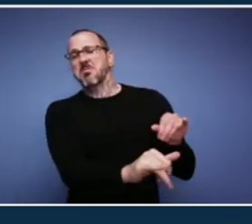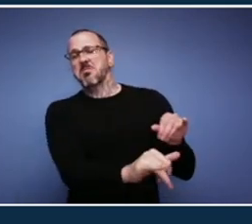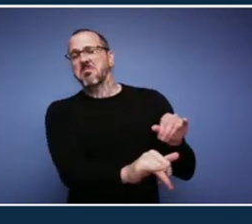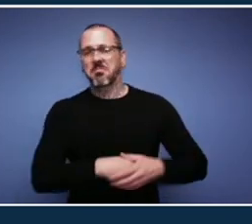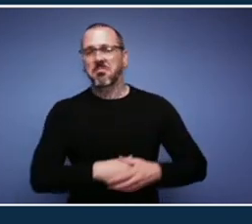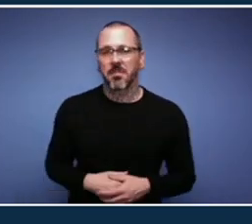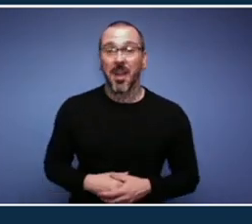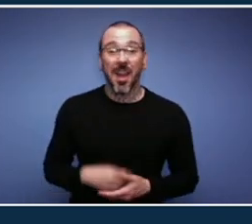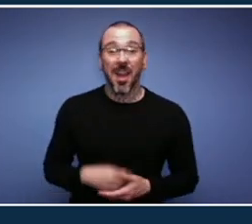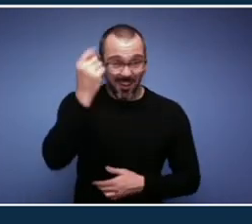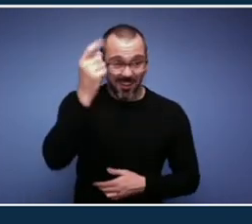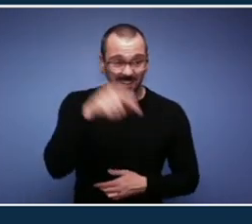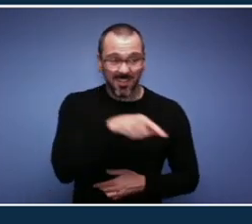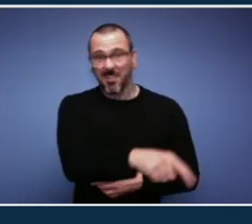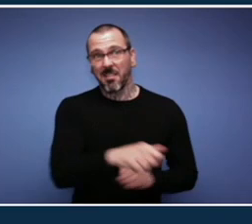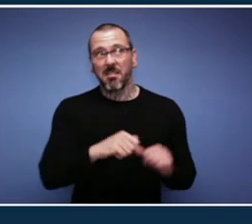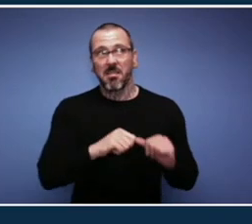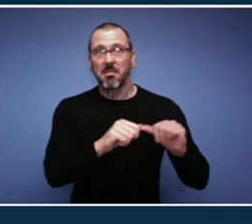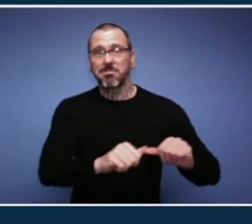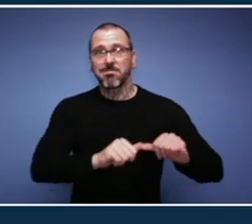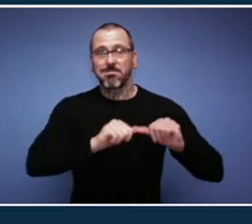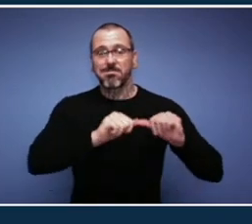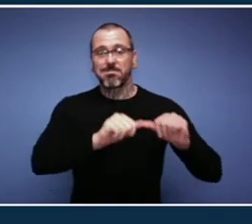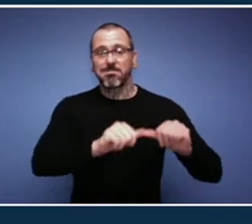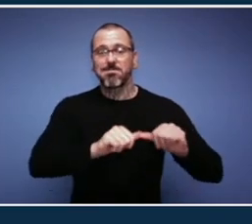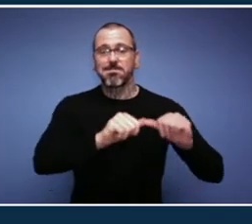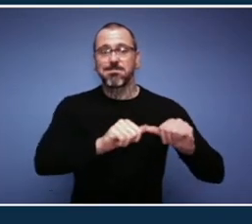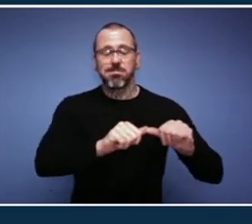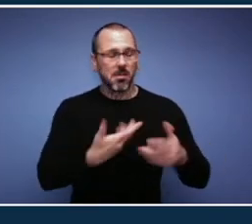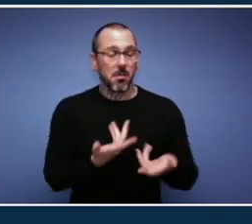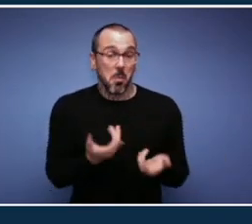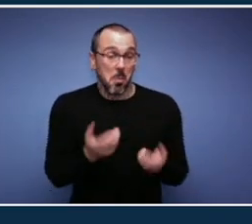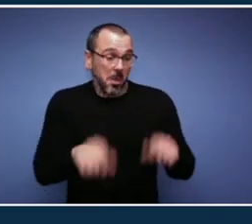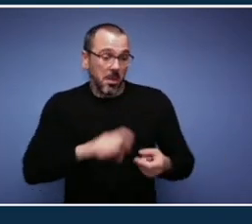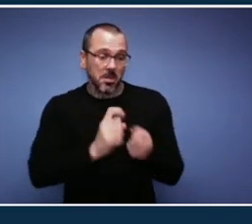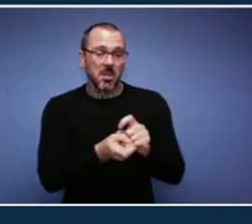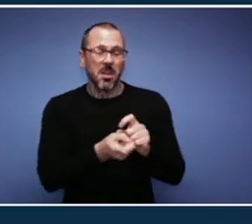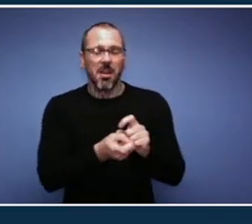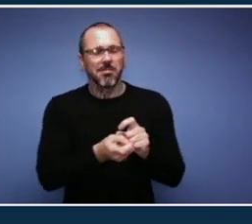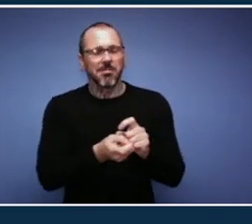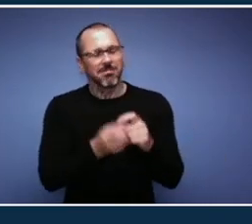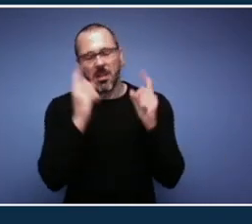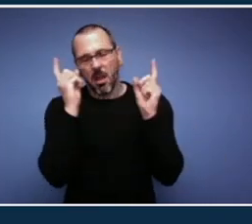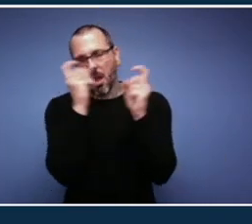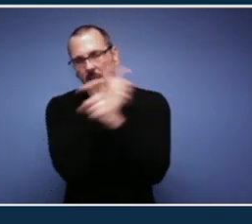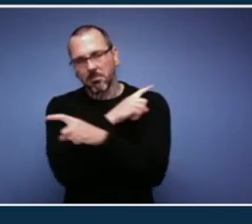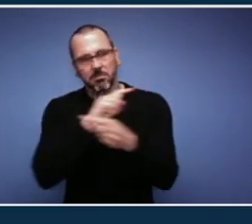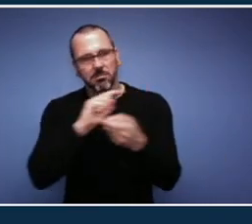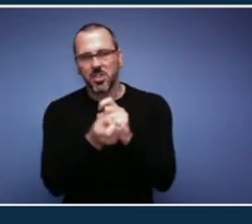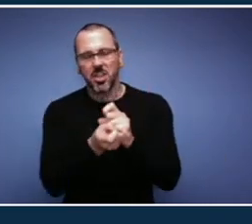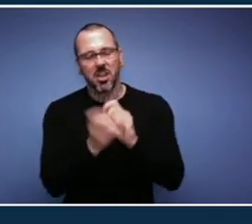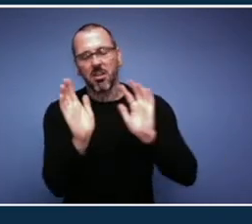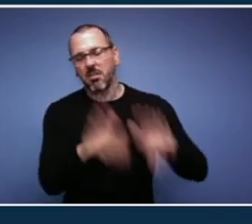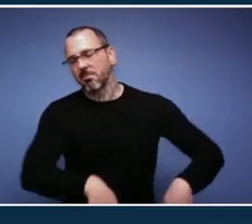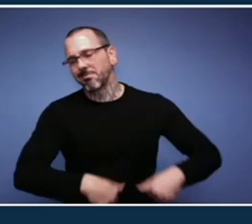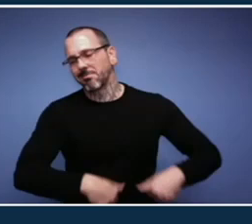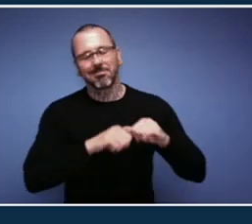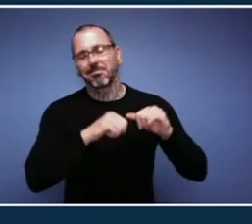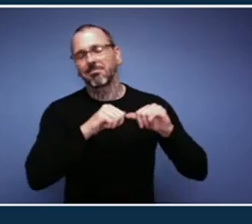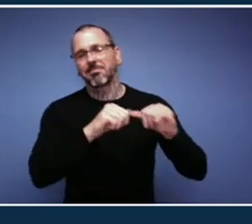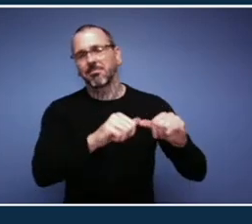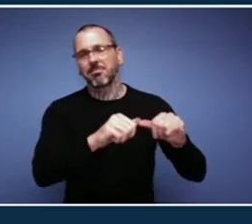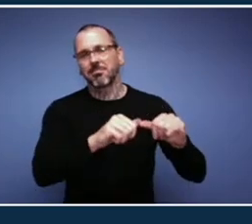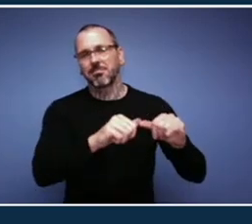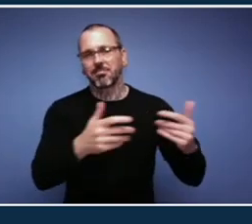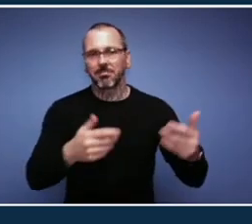hard to change the way we do things. So let's just keep doing what we're doing, because even though it's not great, it's easier than trying